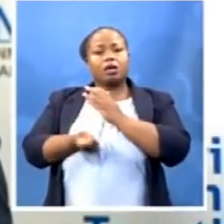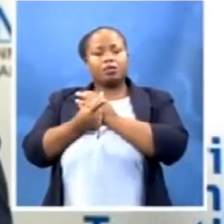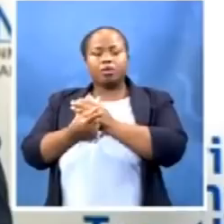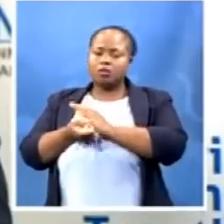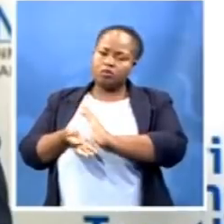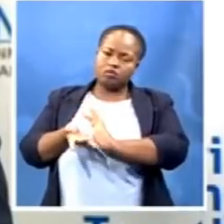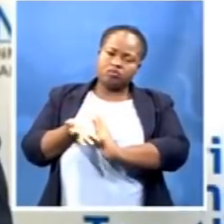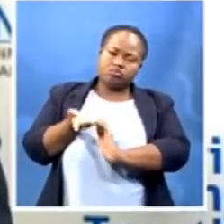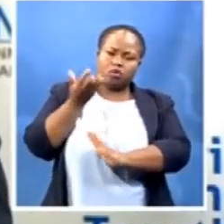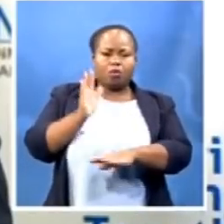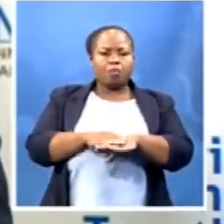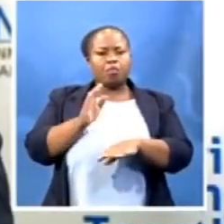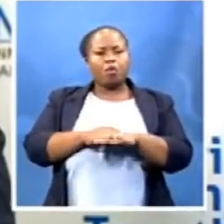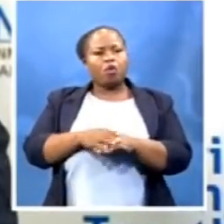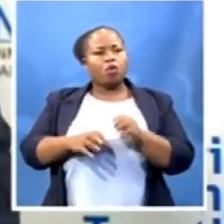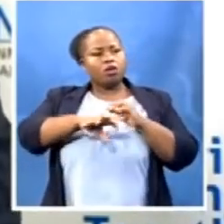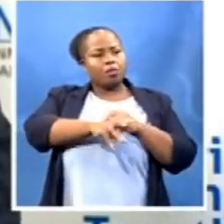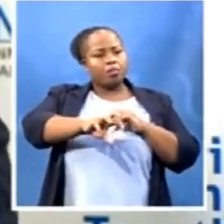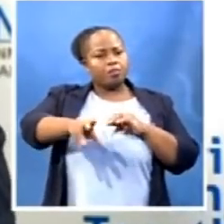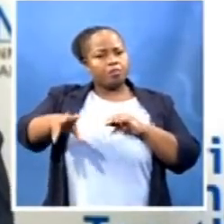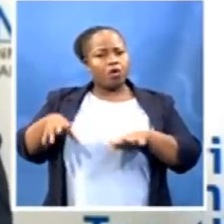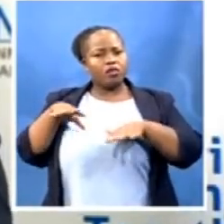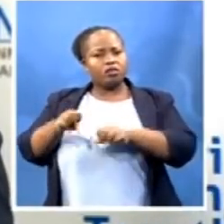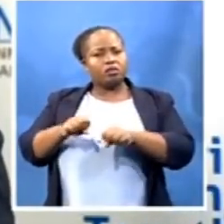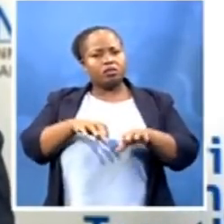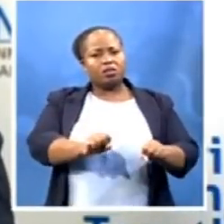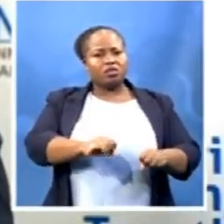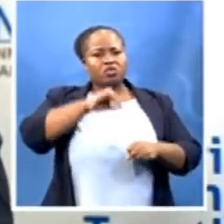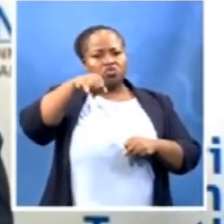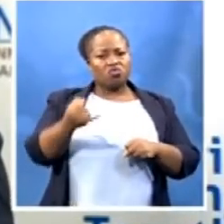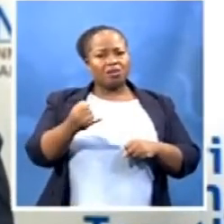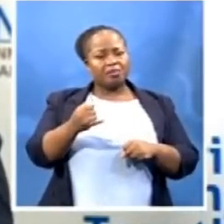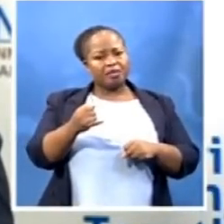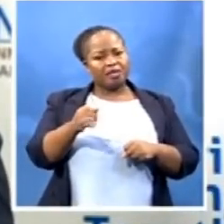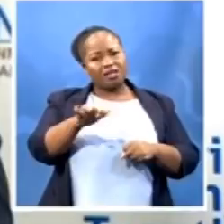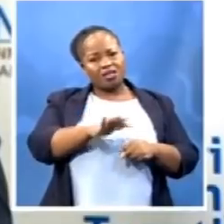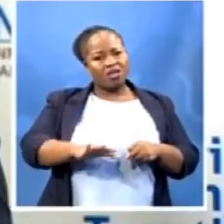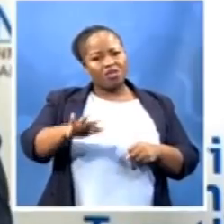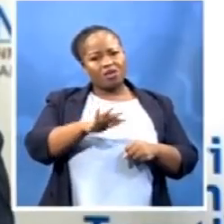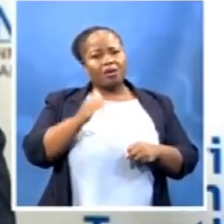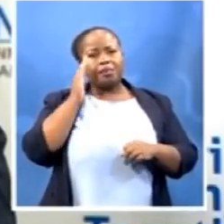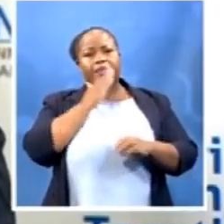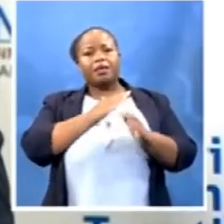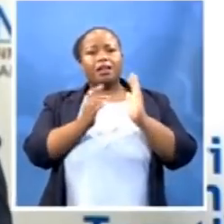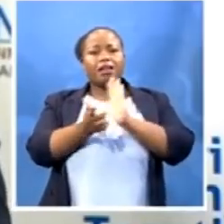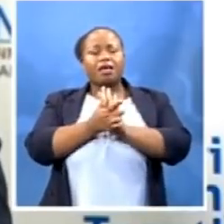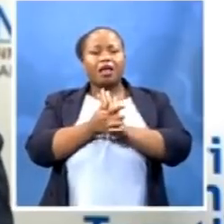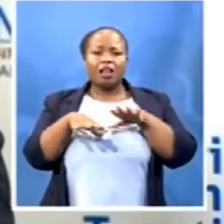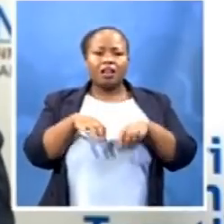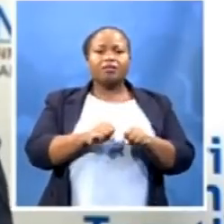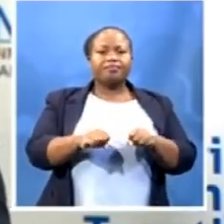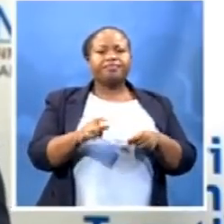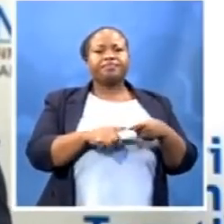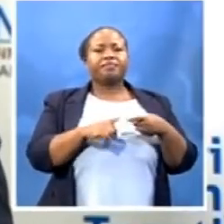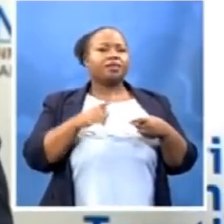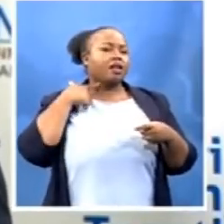province. In Johannesburg, there have been illegal land grabs in places such as Alexandra, Ennerdale,